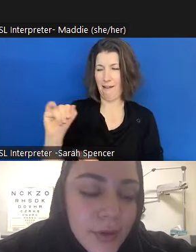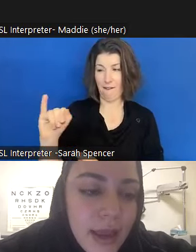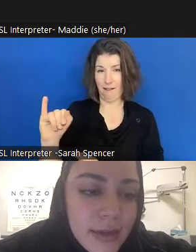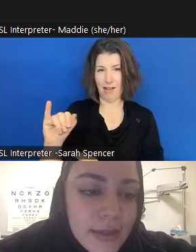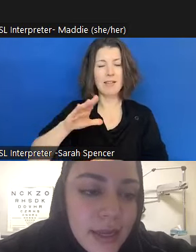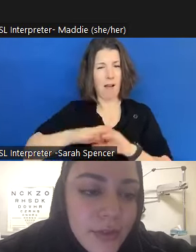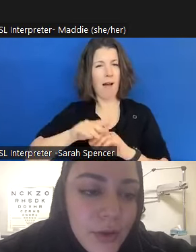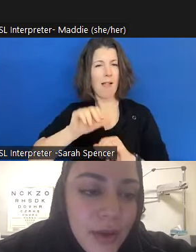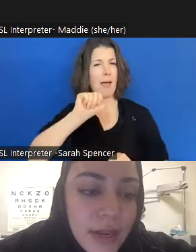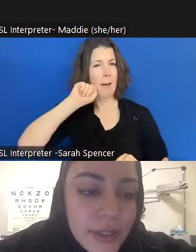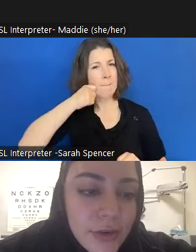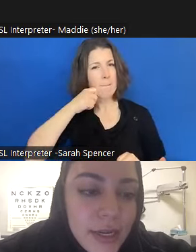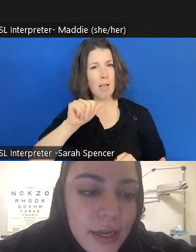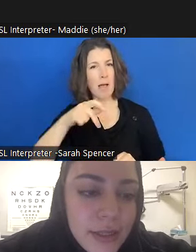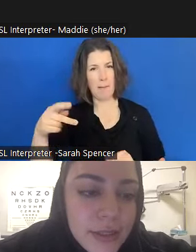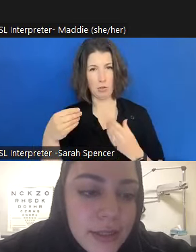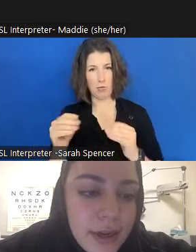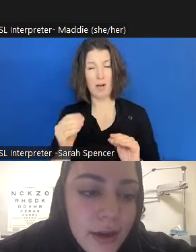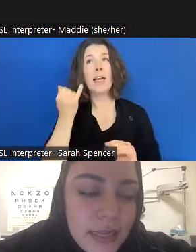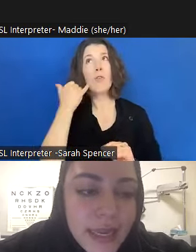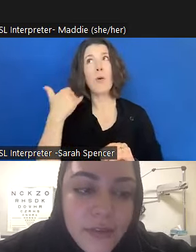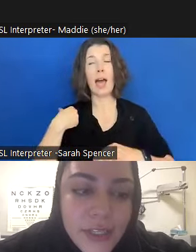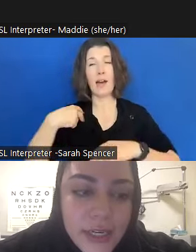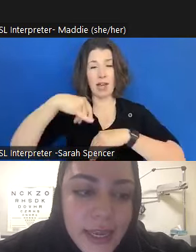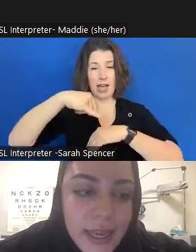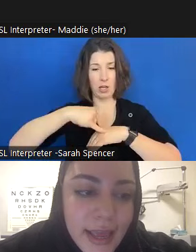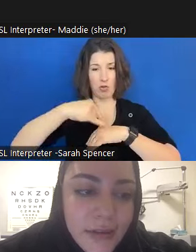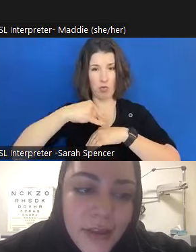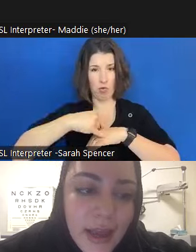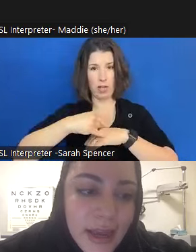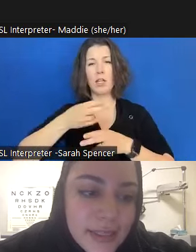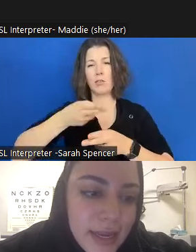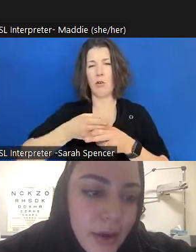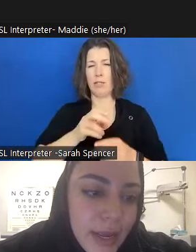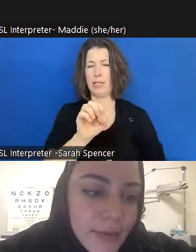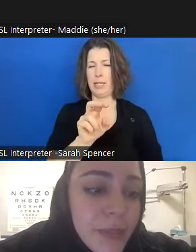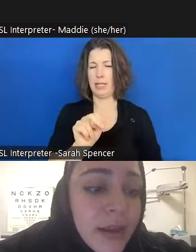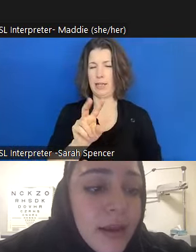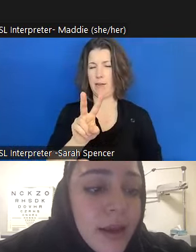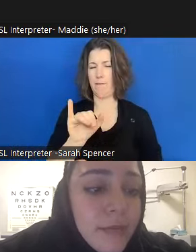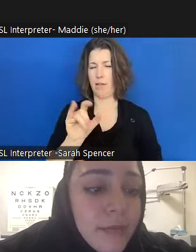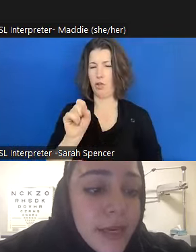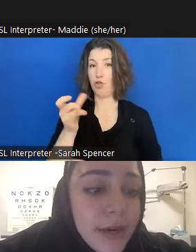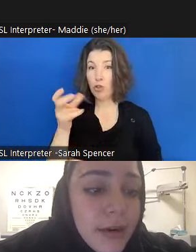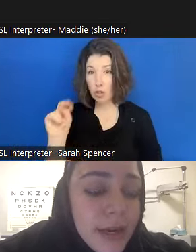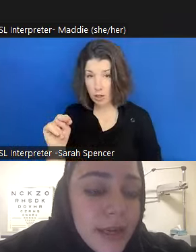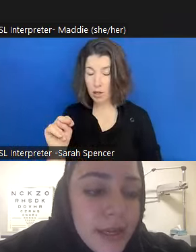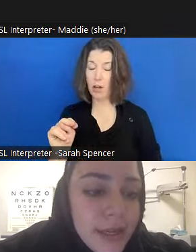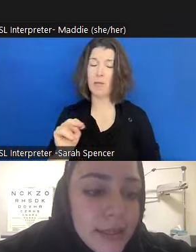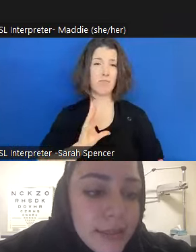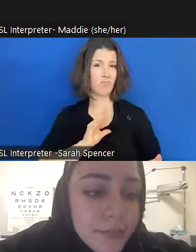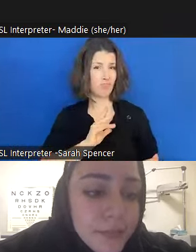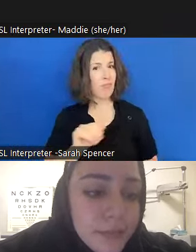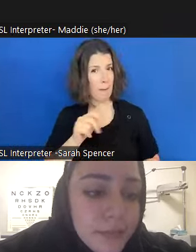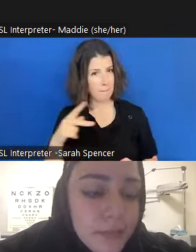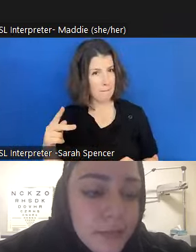App Store. And if you have an Android, it's called Envision, Envision. Here it